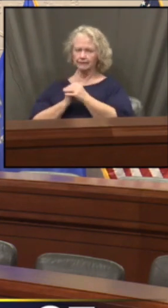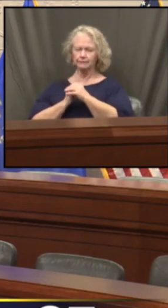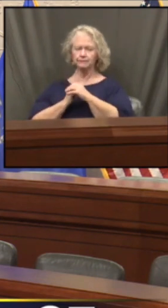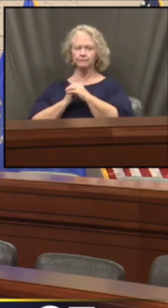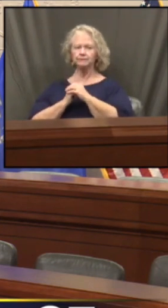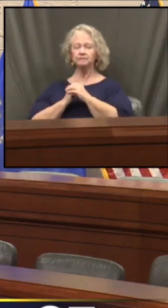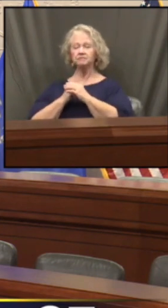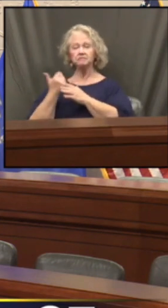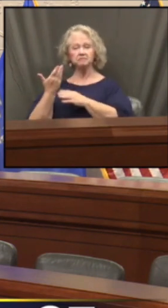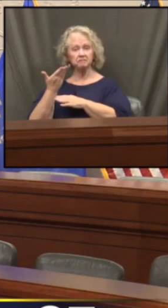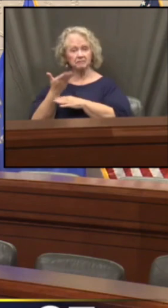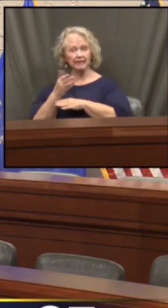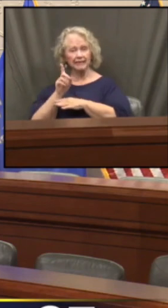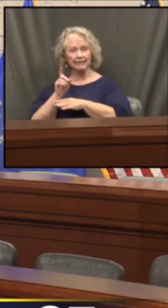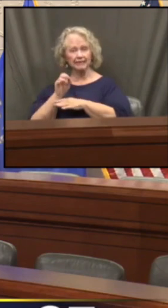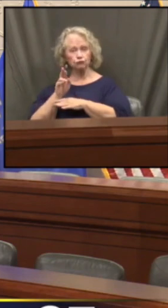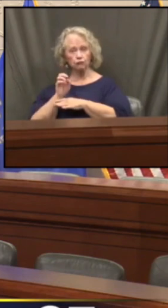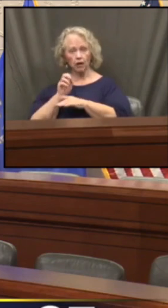Deirdre?